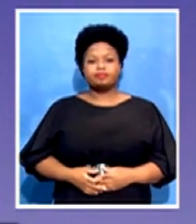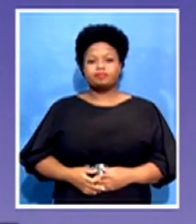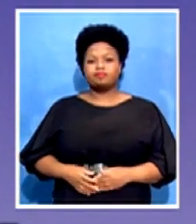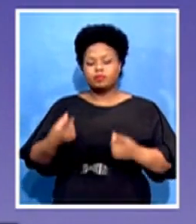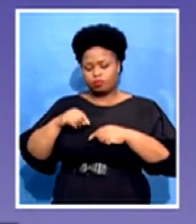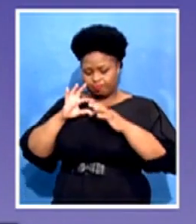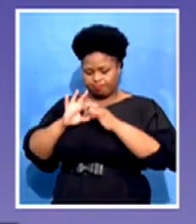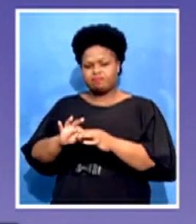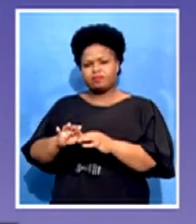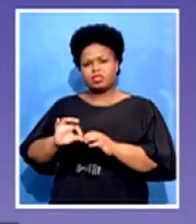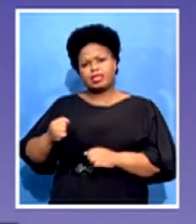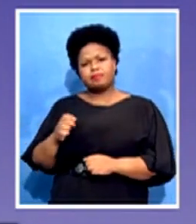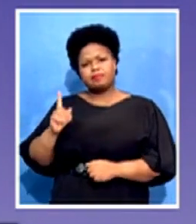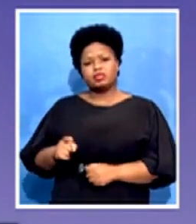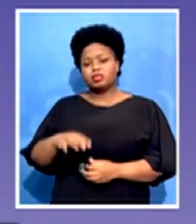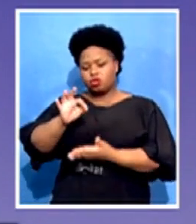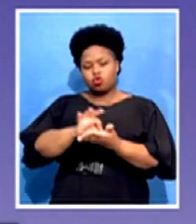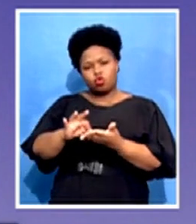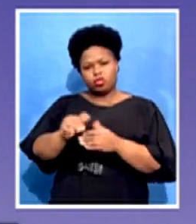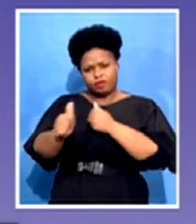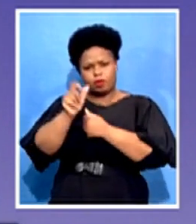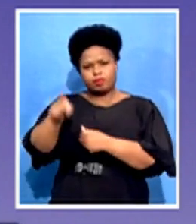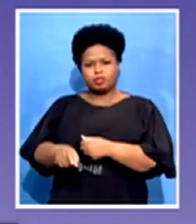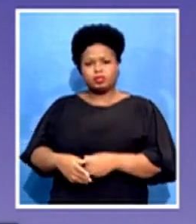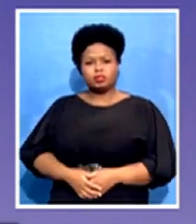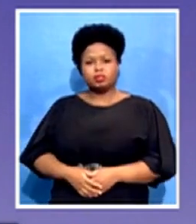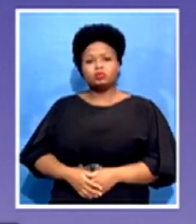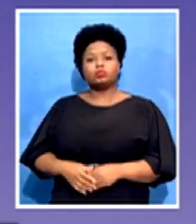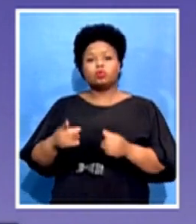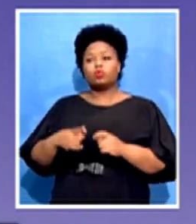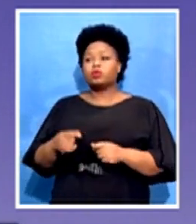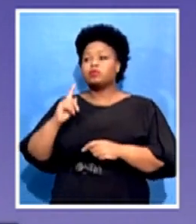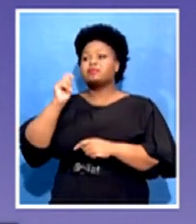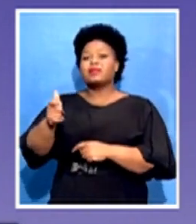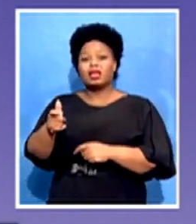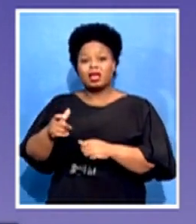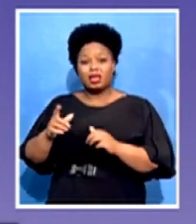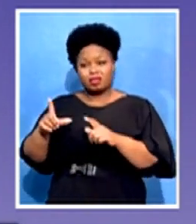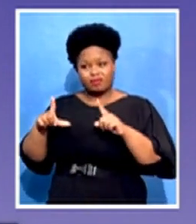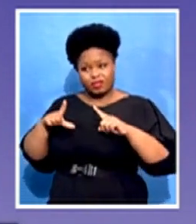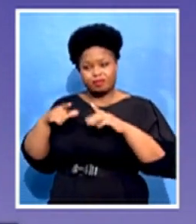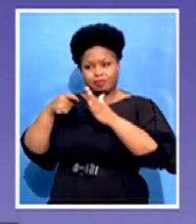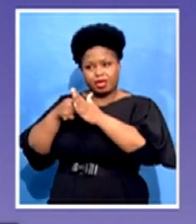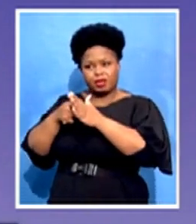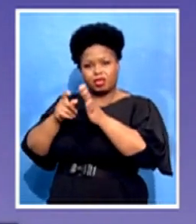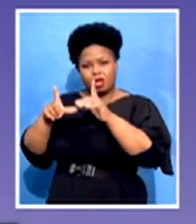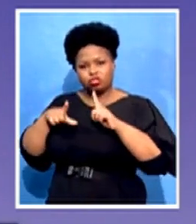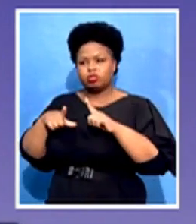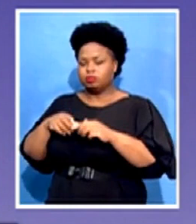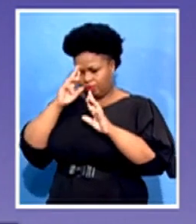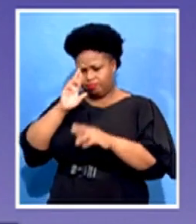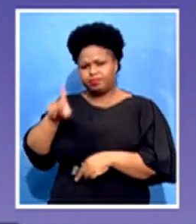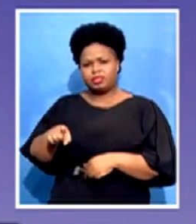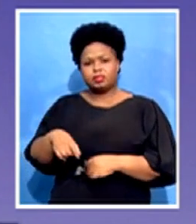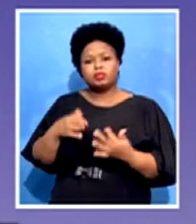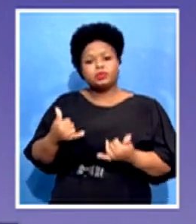binding. Advance purchase agreements need to be respected. Today, we have developed a system that will allow us